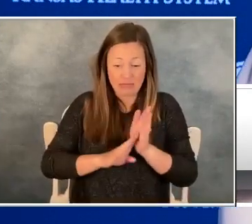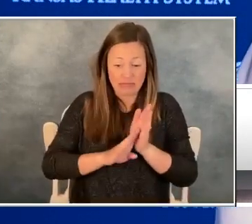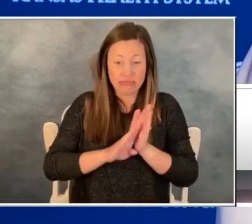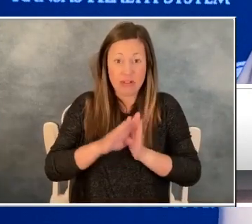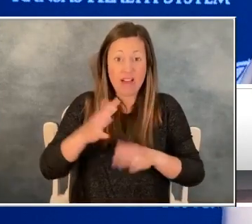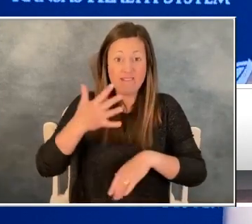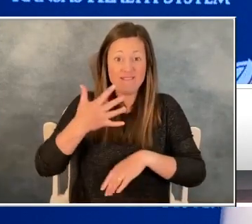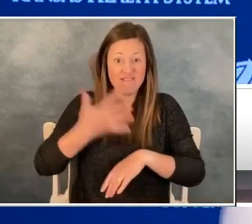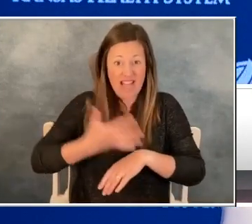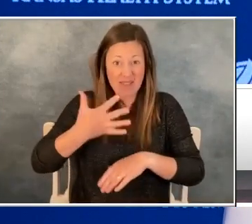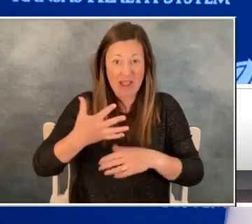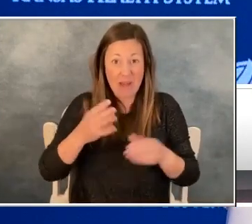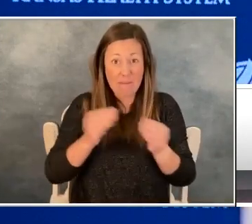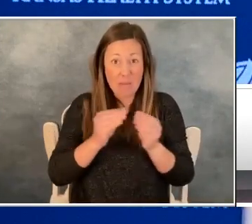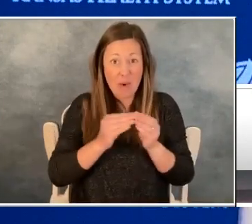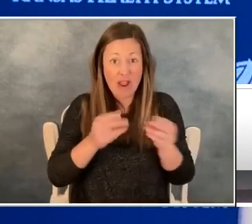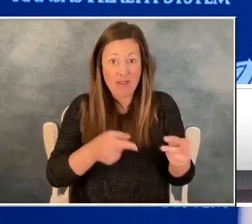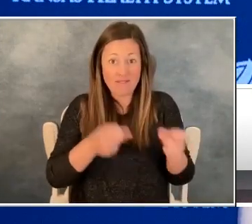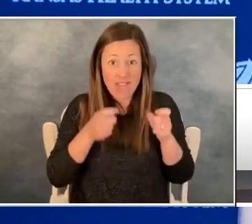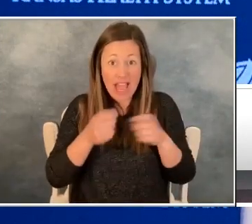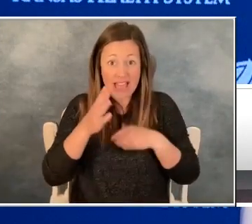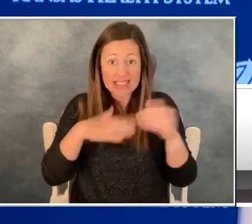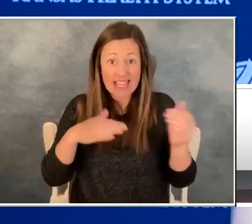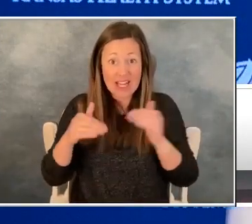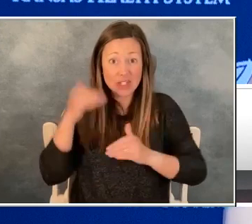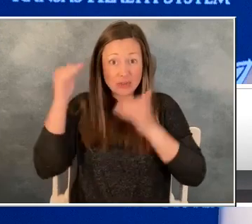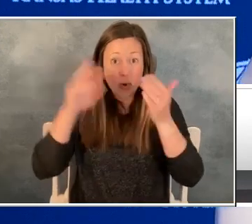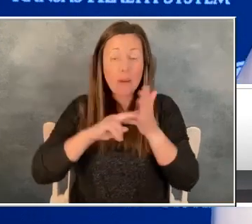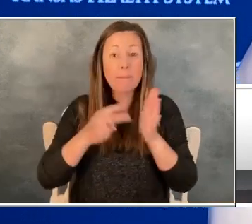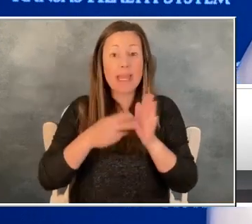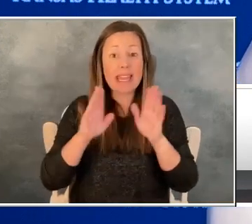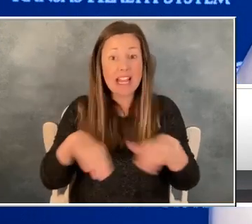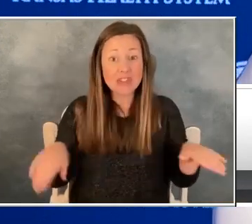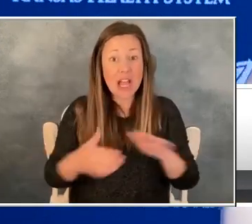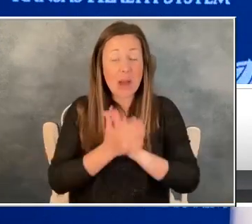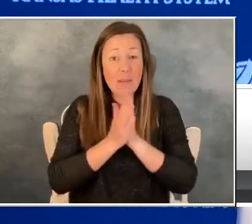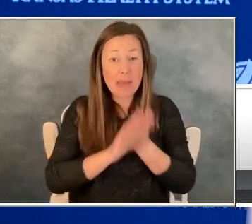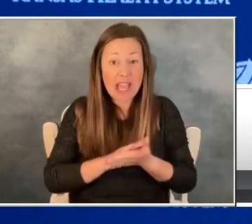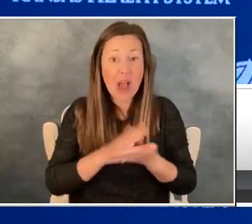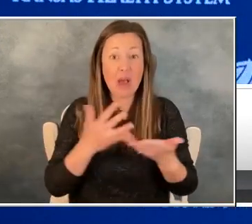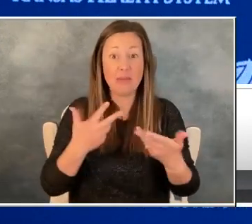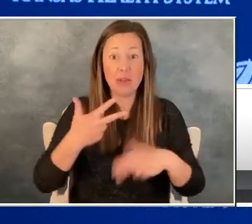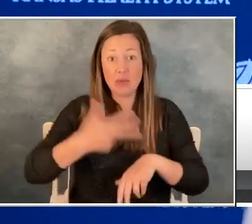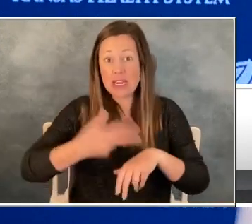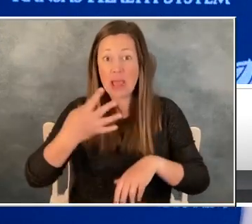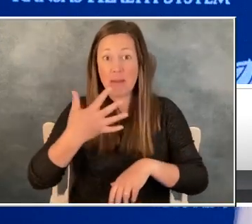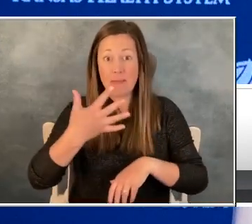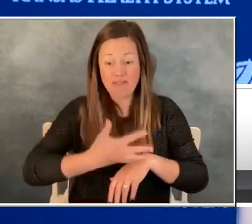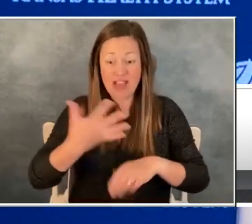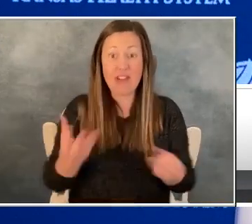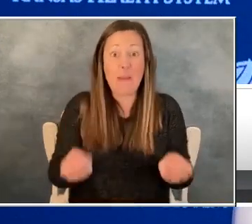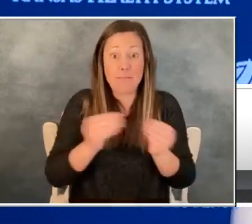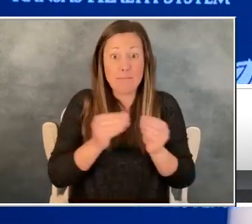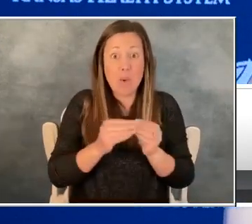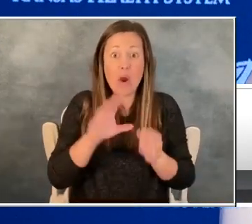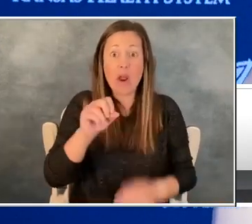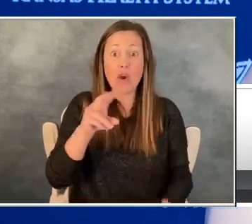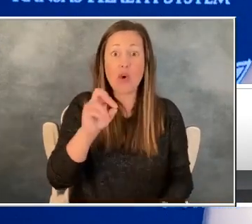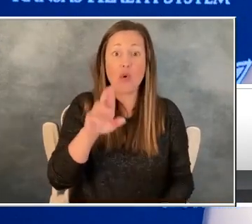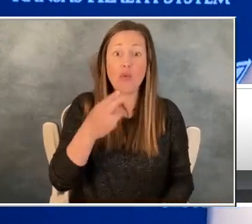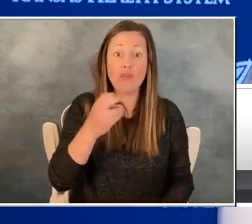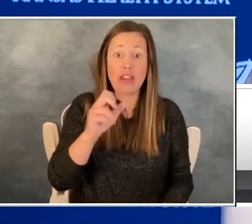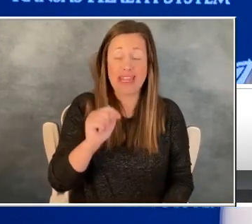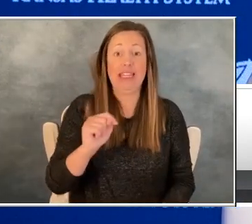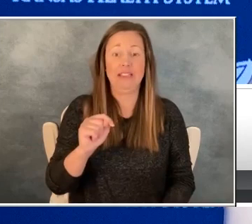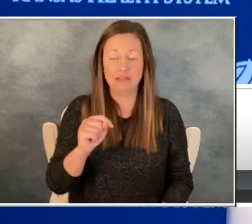than an adult. And so a child overheats 3 to 5 times faster than an adult does. And what that means is if a